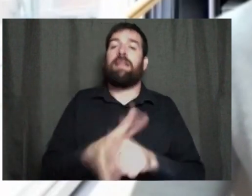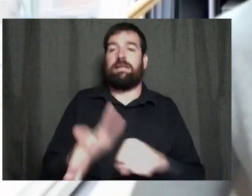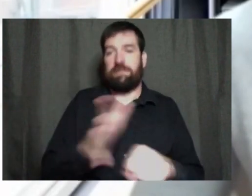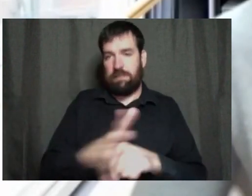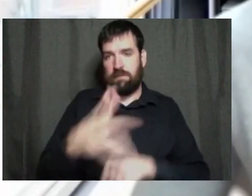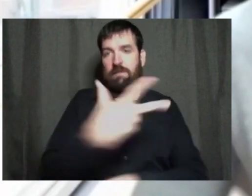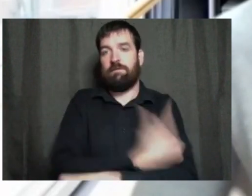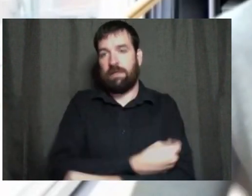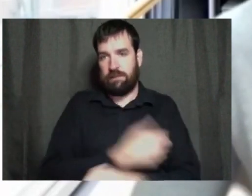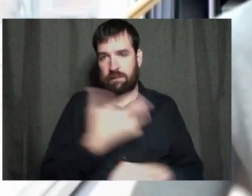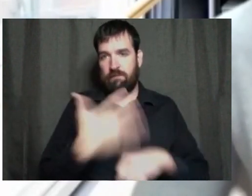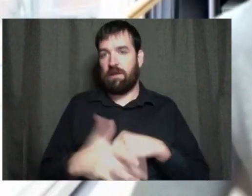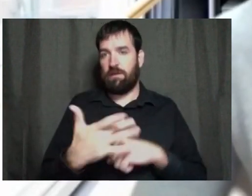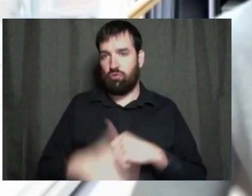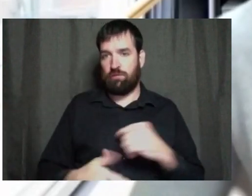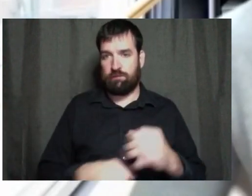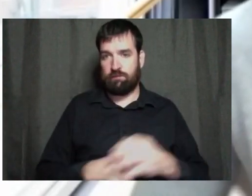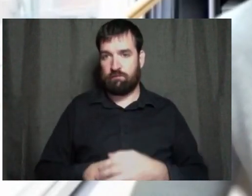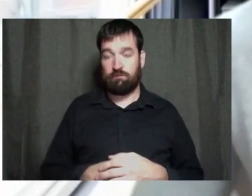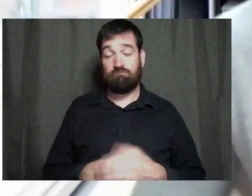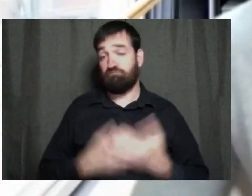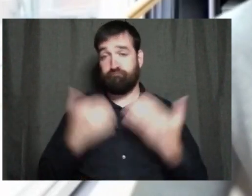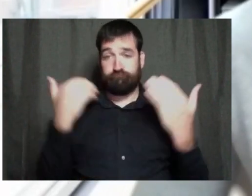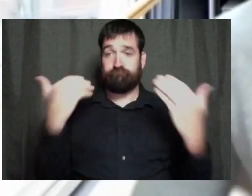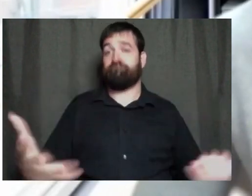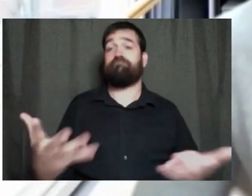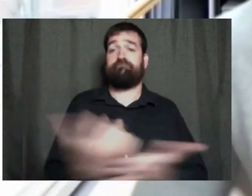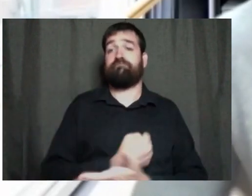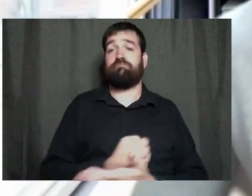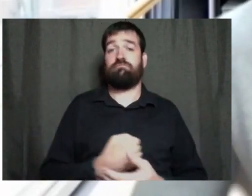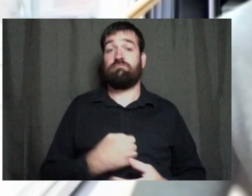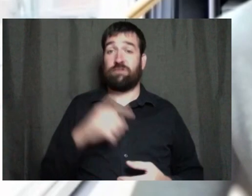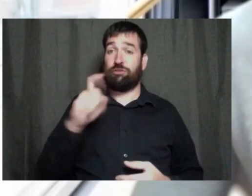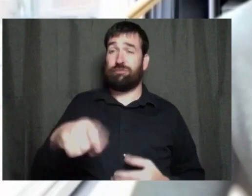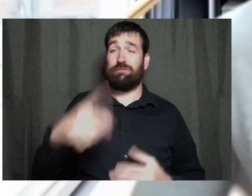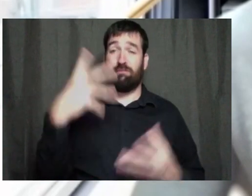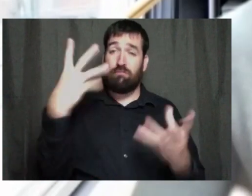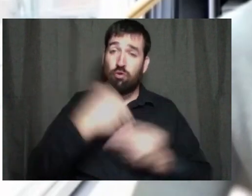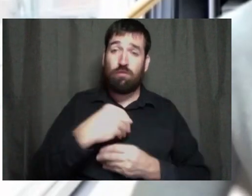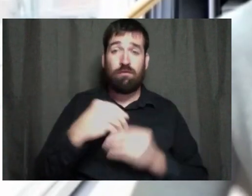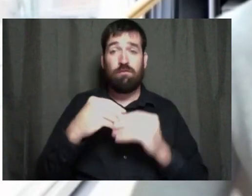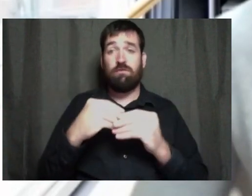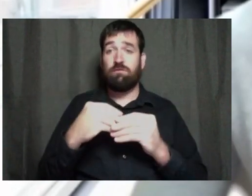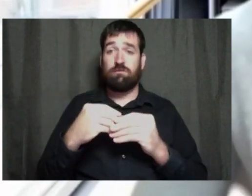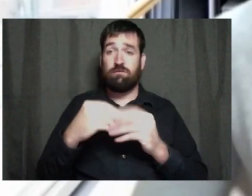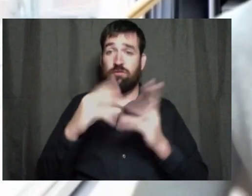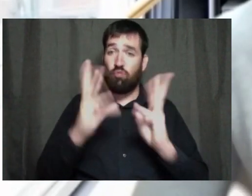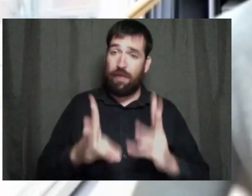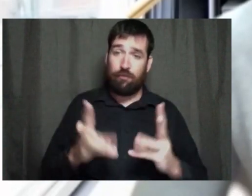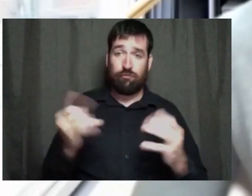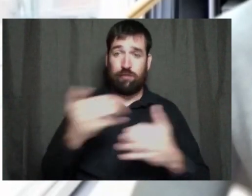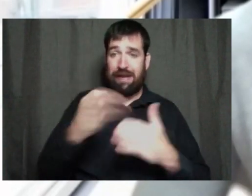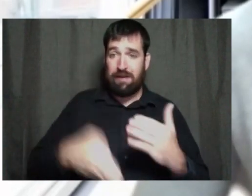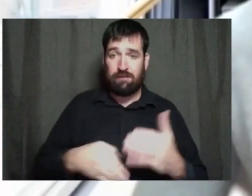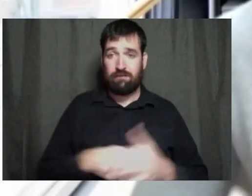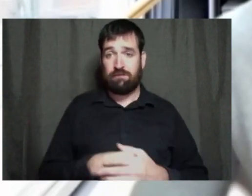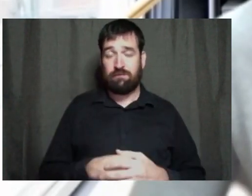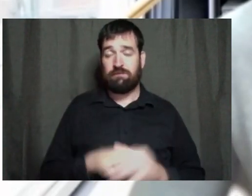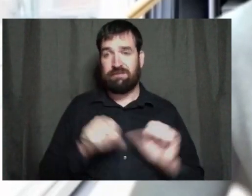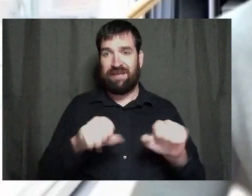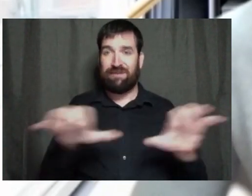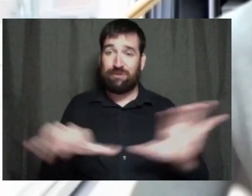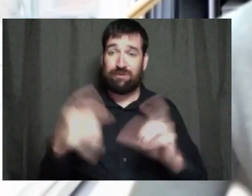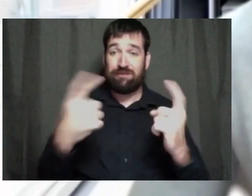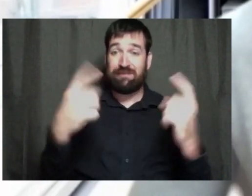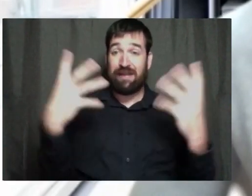there. So go and do that. It should be lovely weather, I think, this weekend. So hopefully you can do something